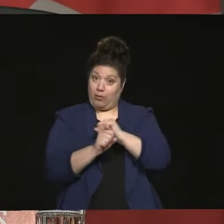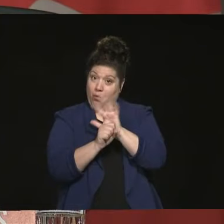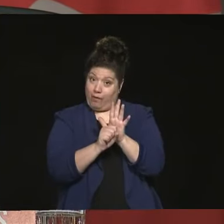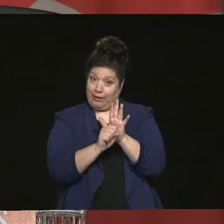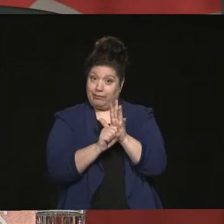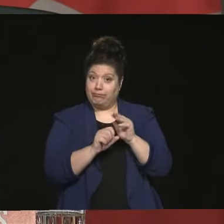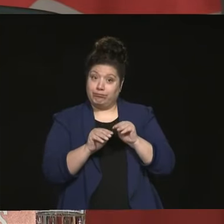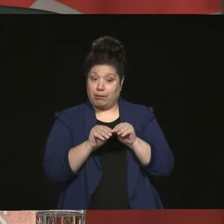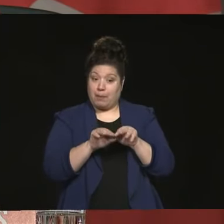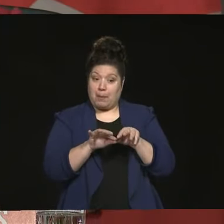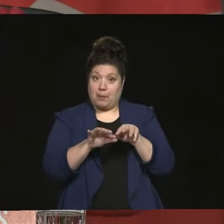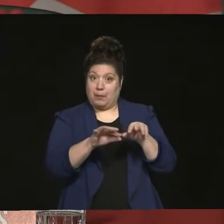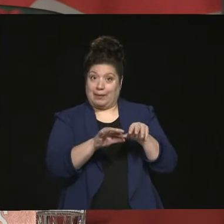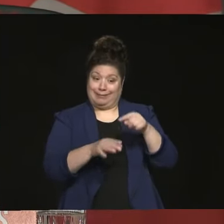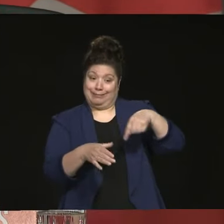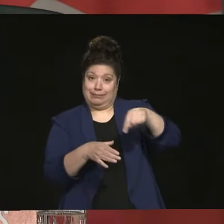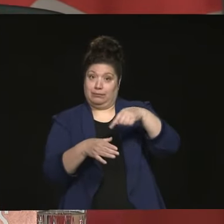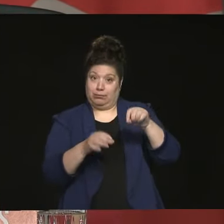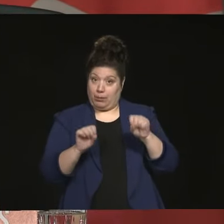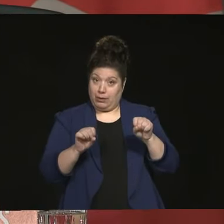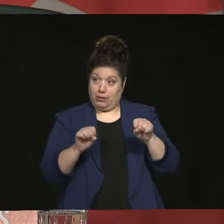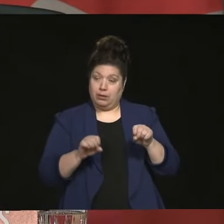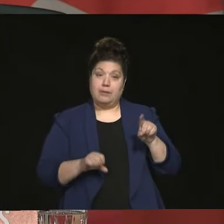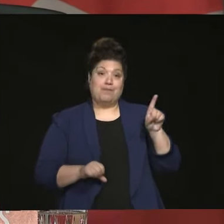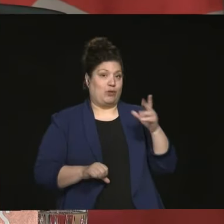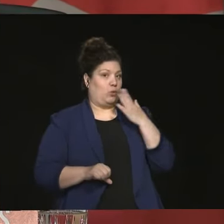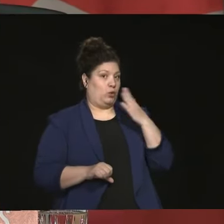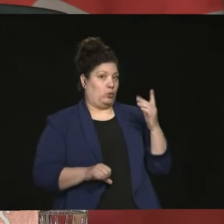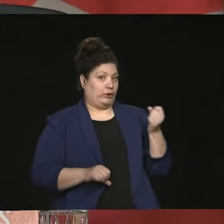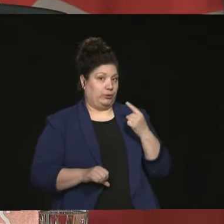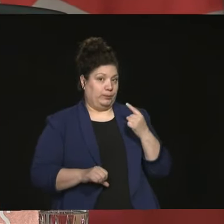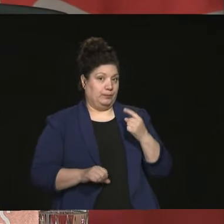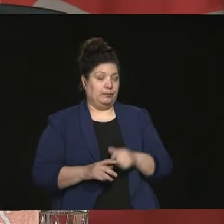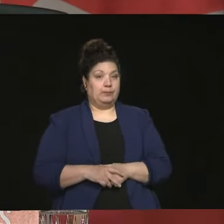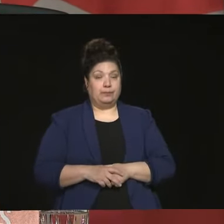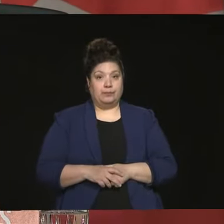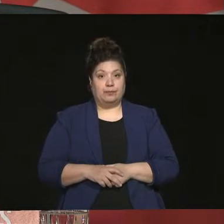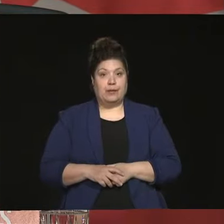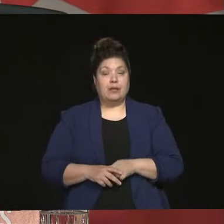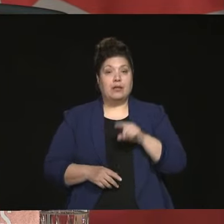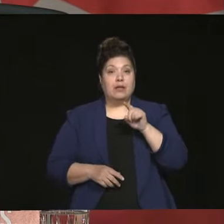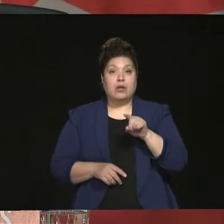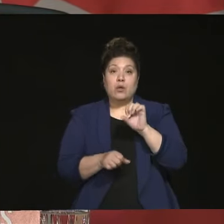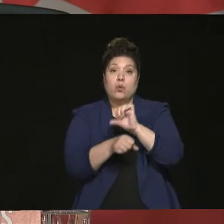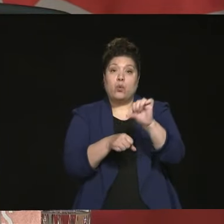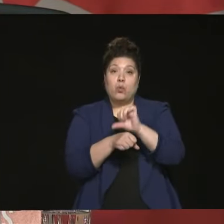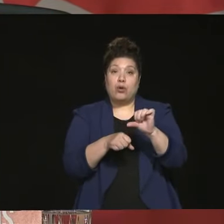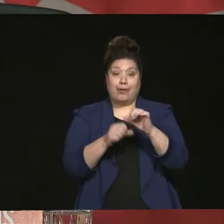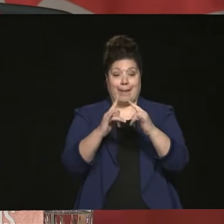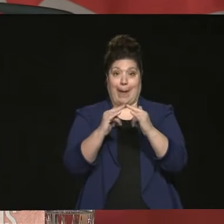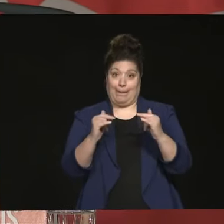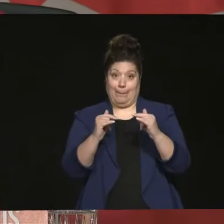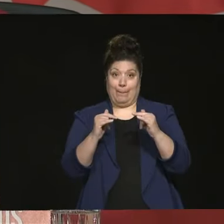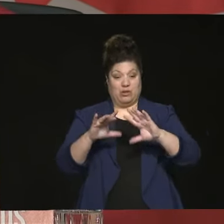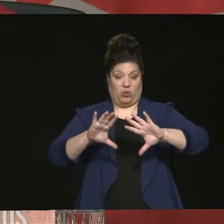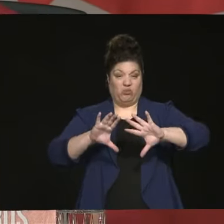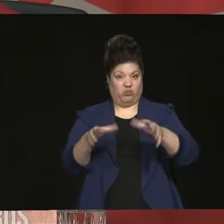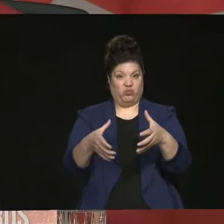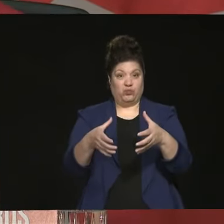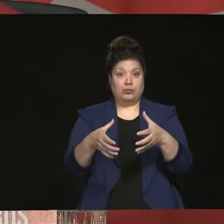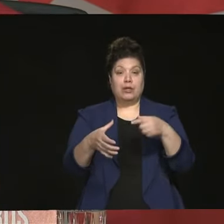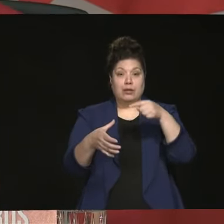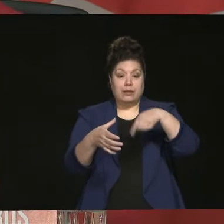That is another good question. And the work camps are, of course, an area of particular